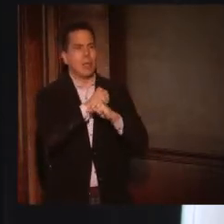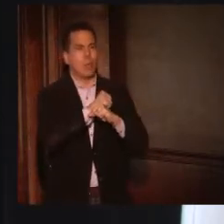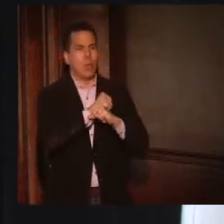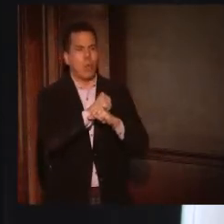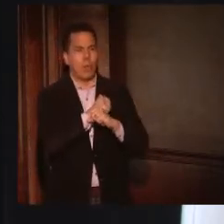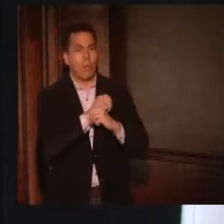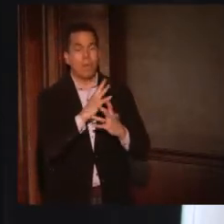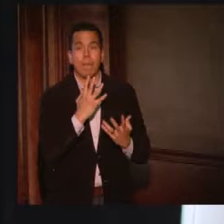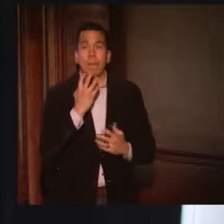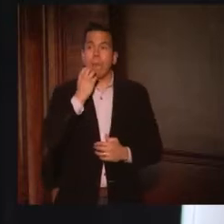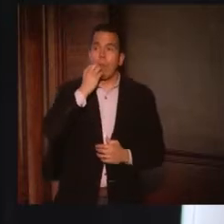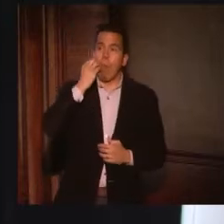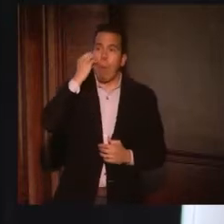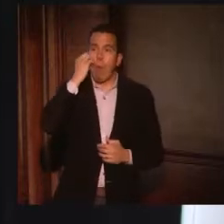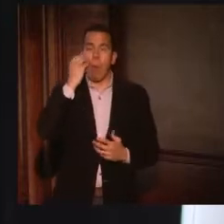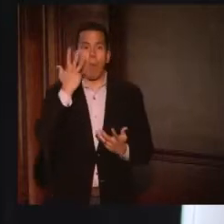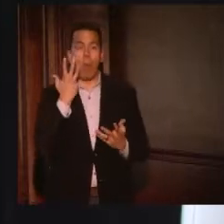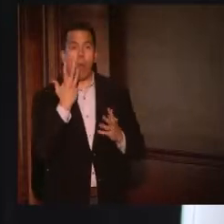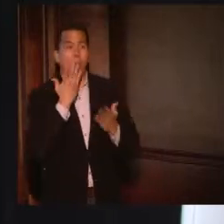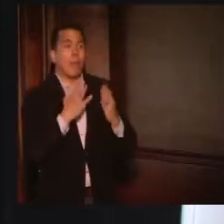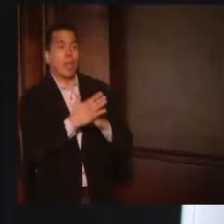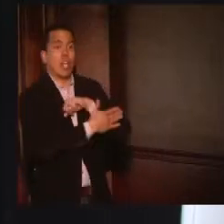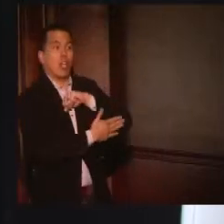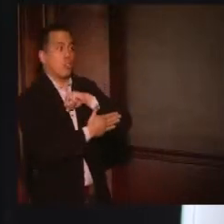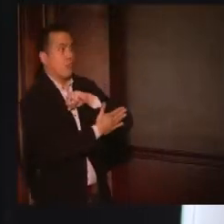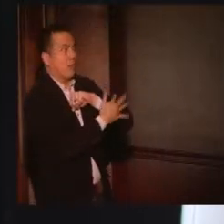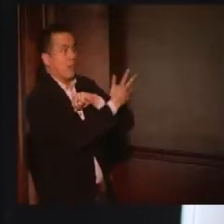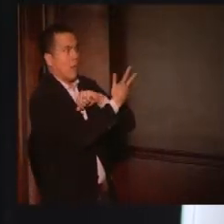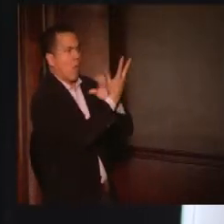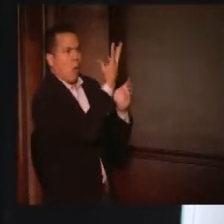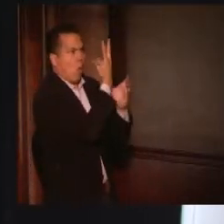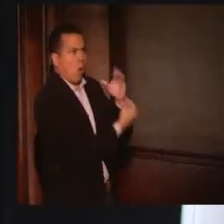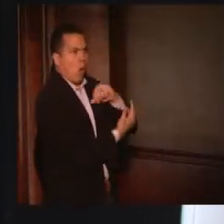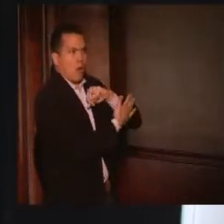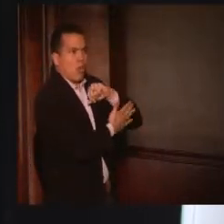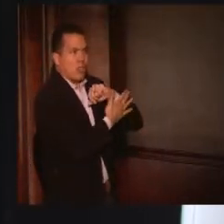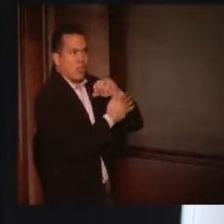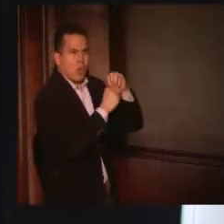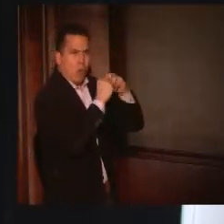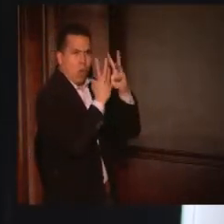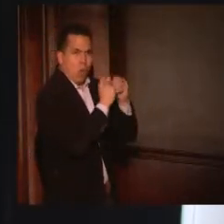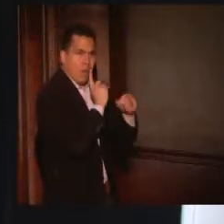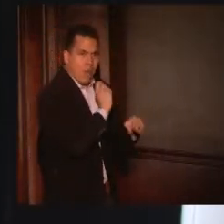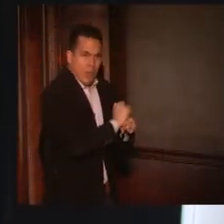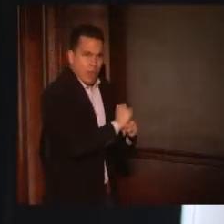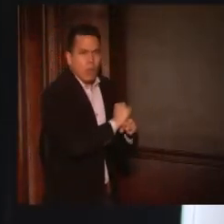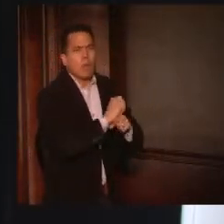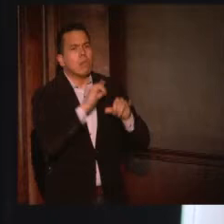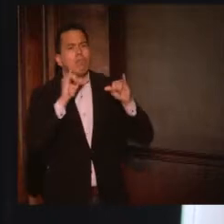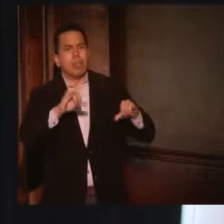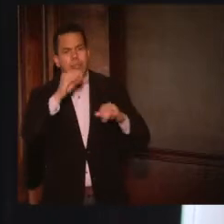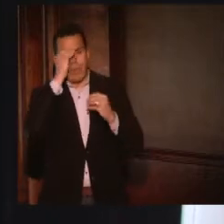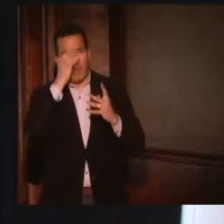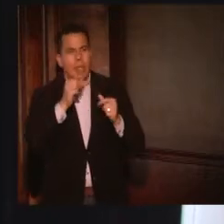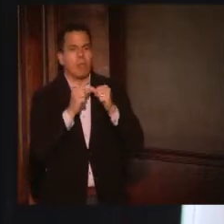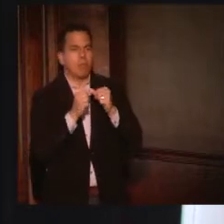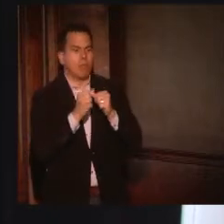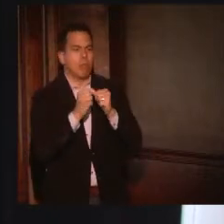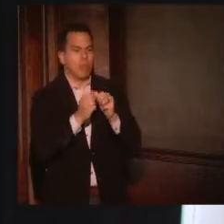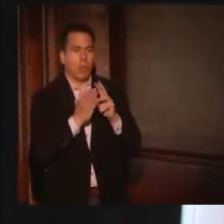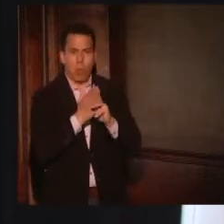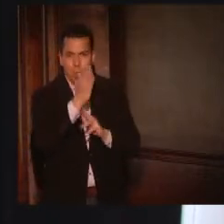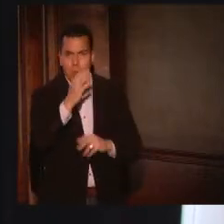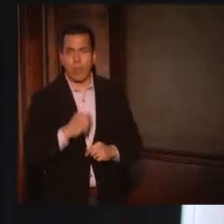the state that they belong to exists no more, still the information is there. And I think that, you know, starts